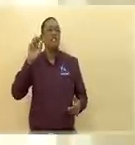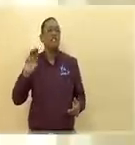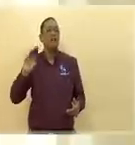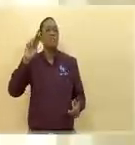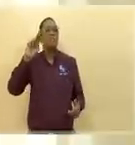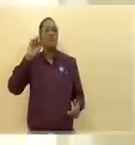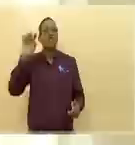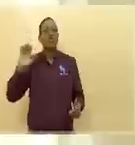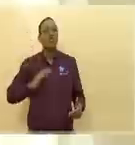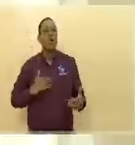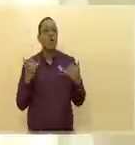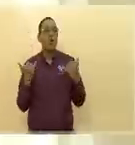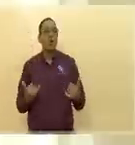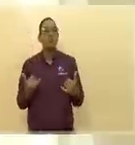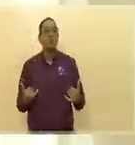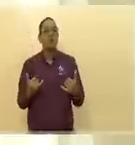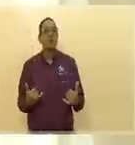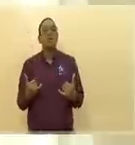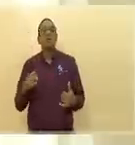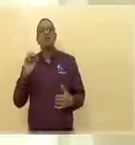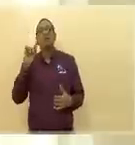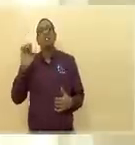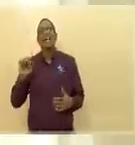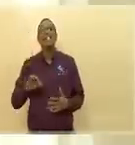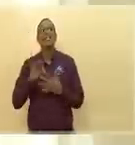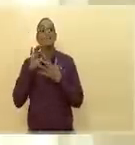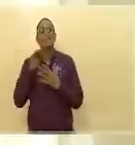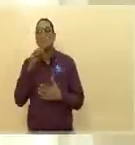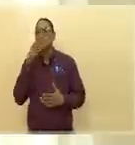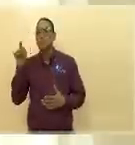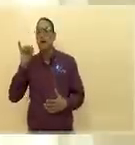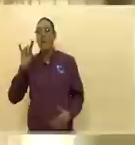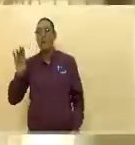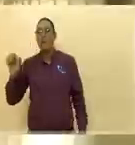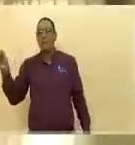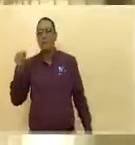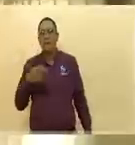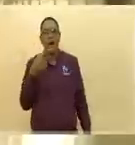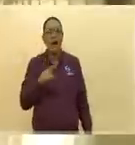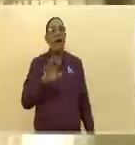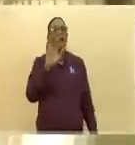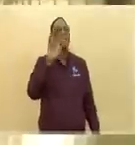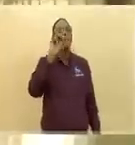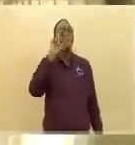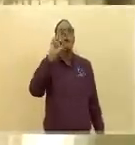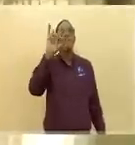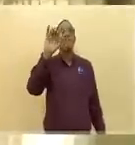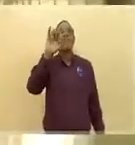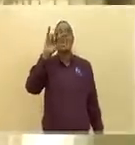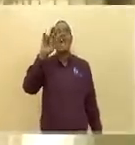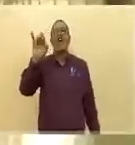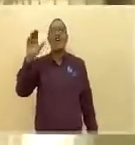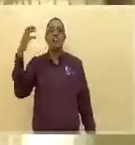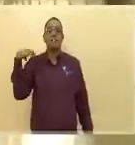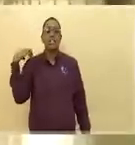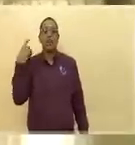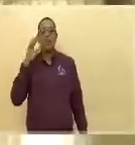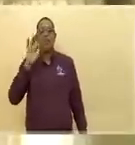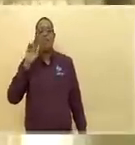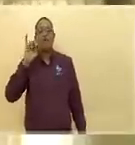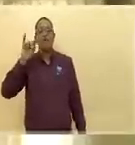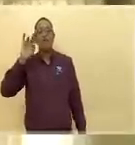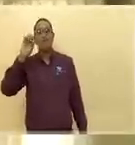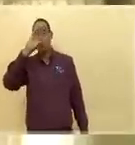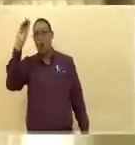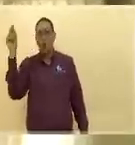Rossetto, our Modernization of State Specialist at the IDB, Mr. Mervyn Eyre, our CEO of